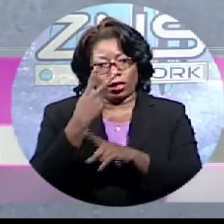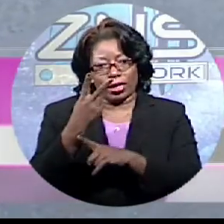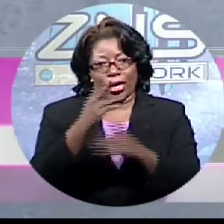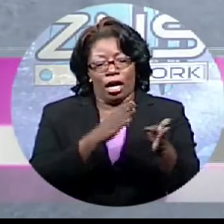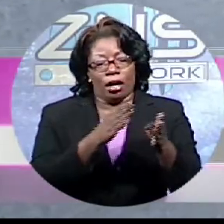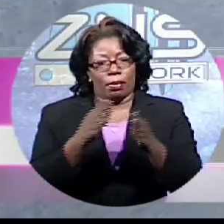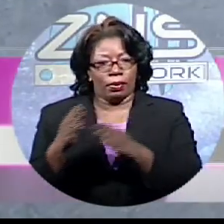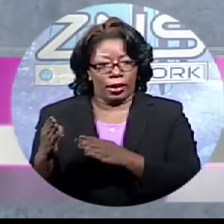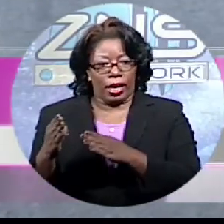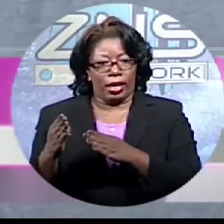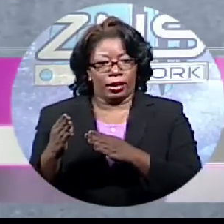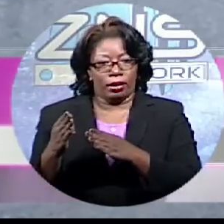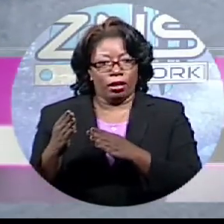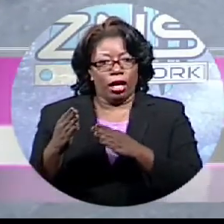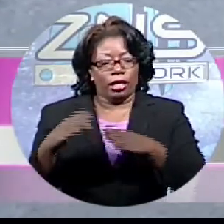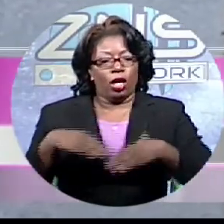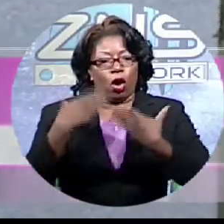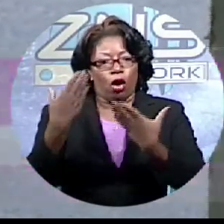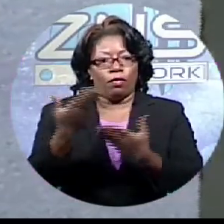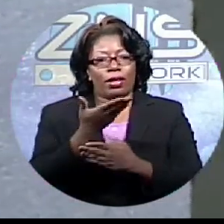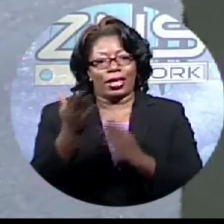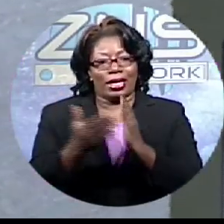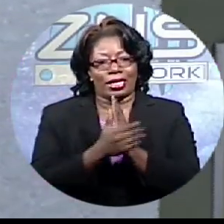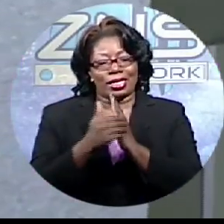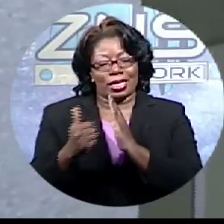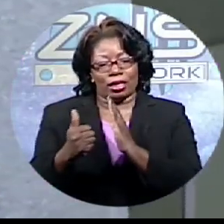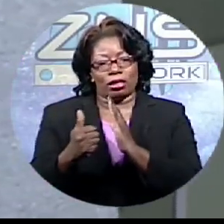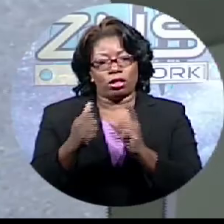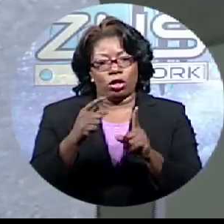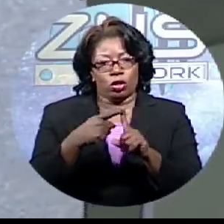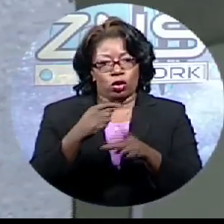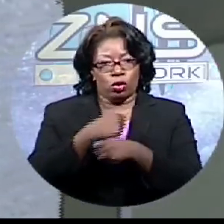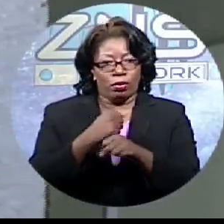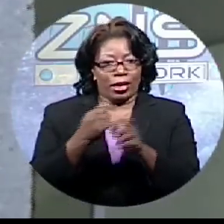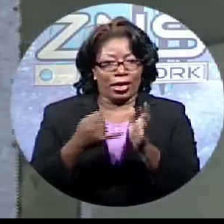offer their expertise to make it happen. Jiminy DeSwain, ZNS Network News.